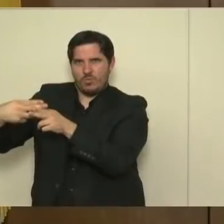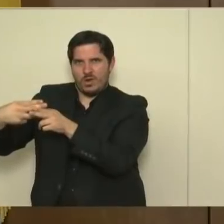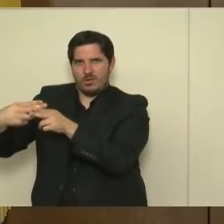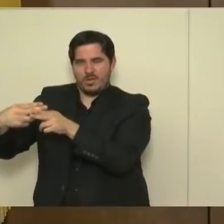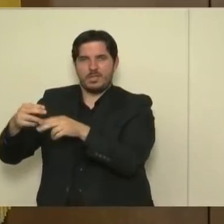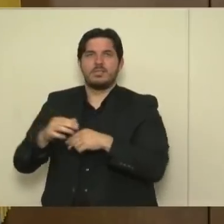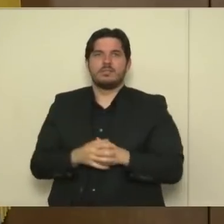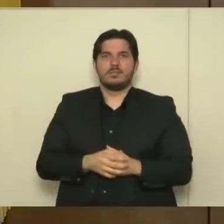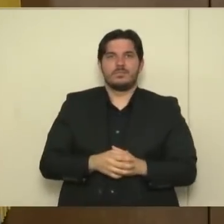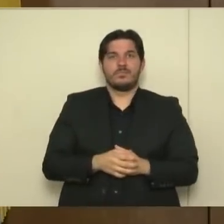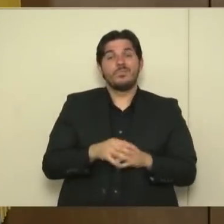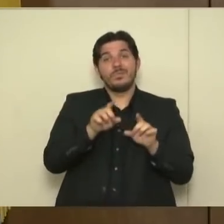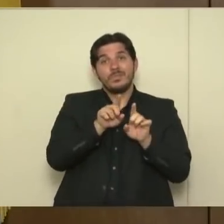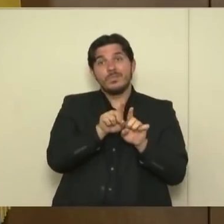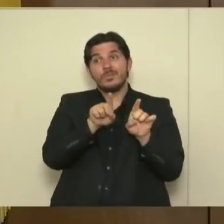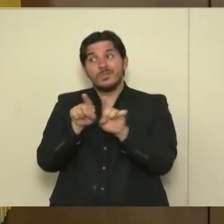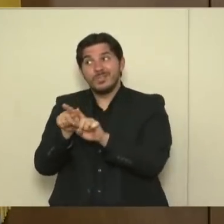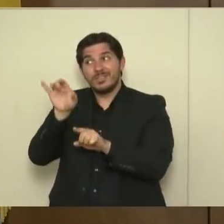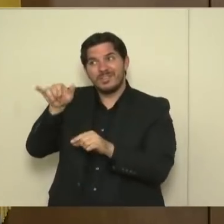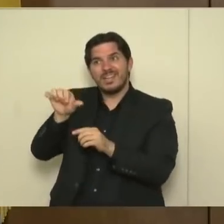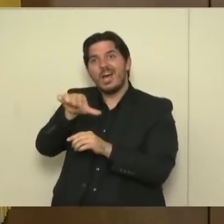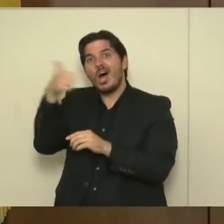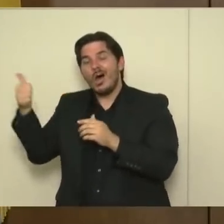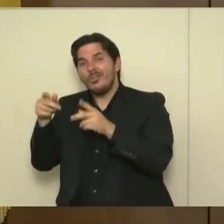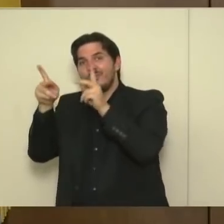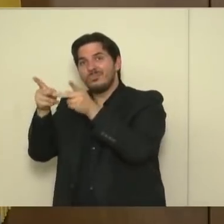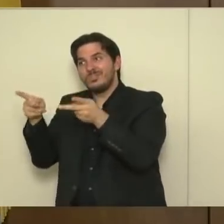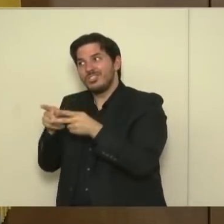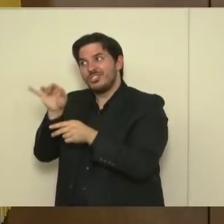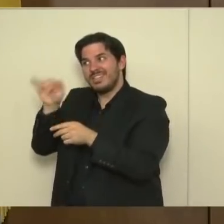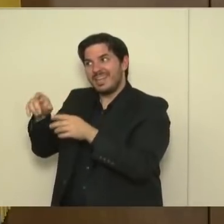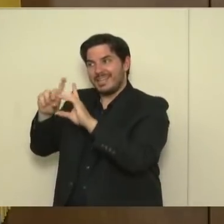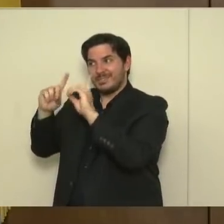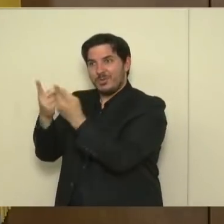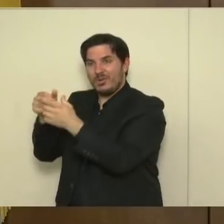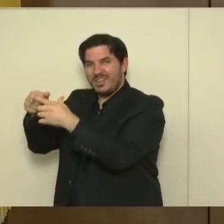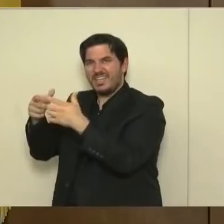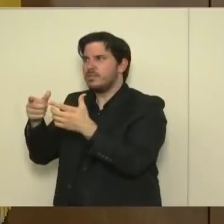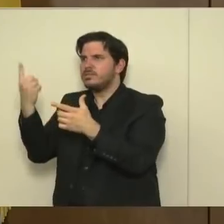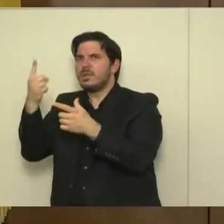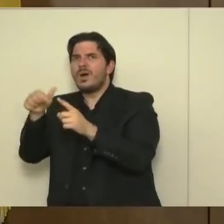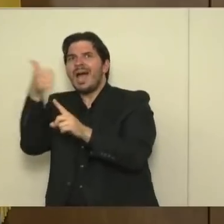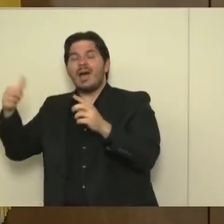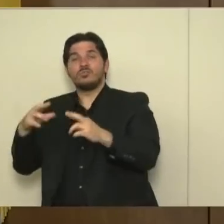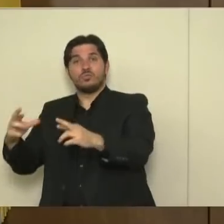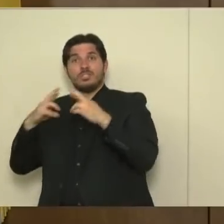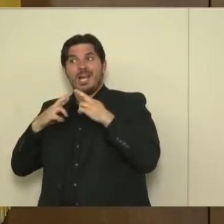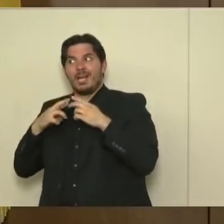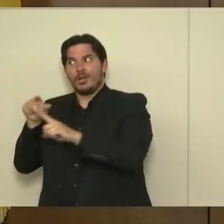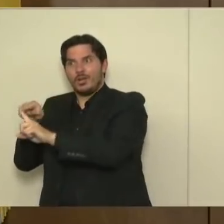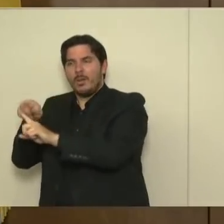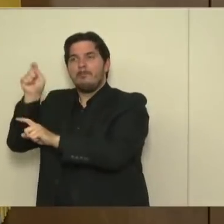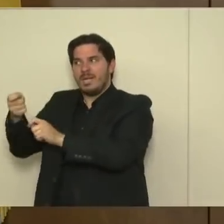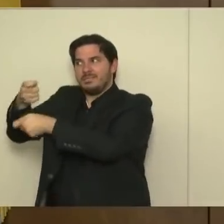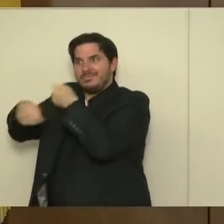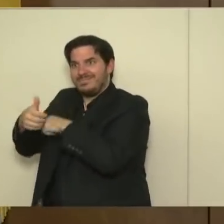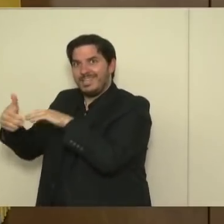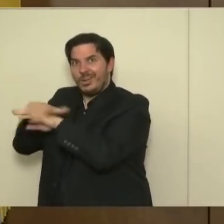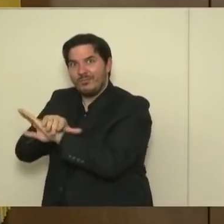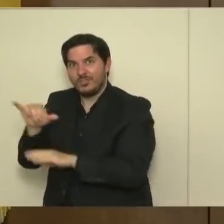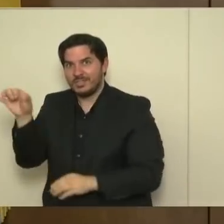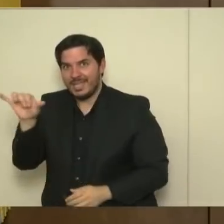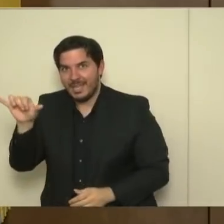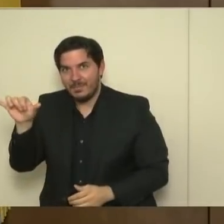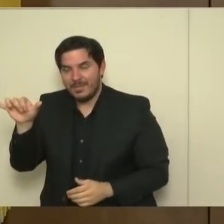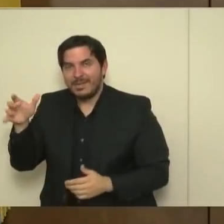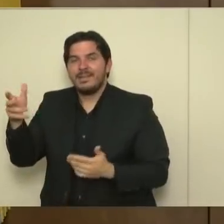a retirement, and so we need to get that position filled. And I believe we've